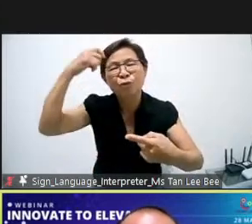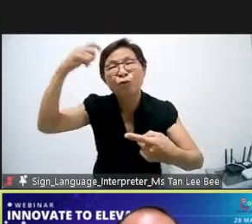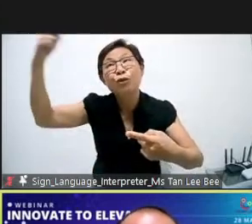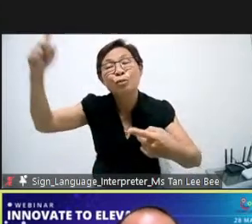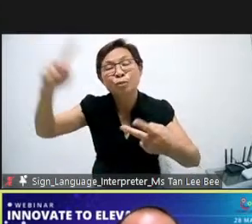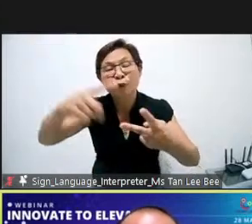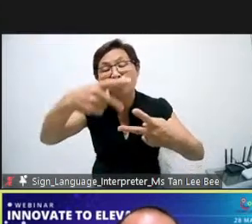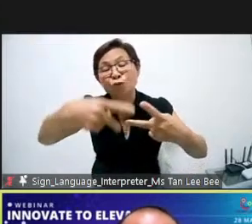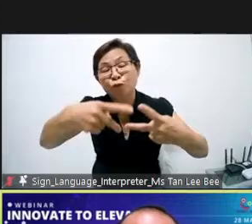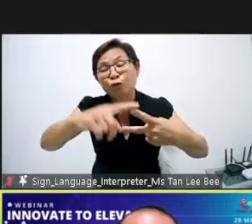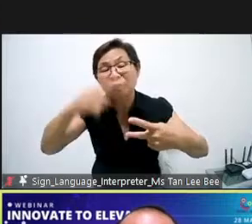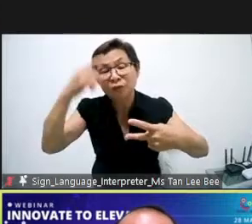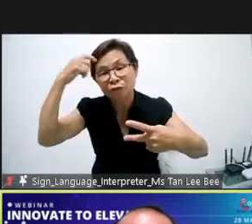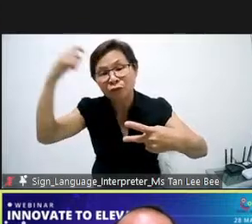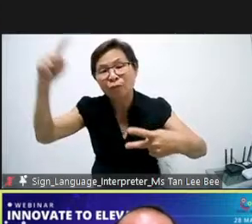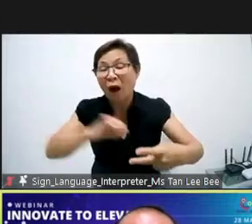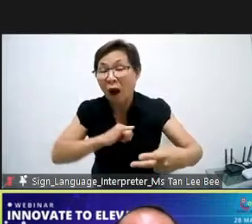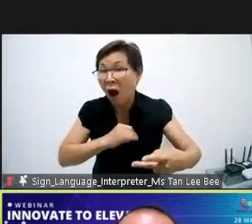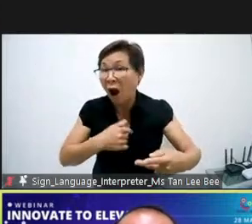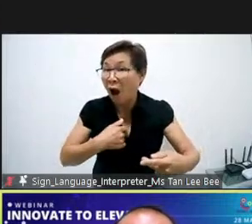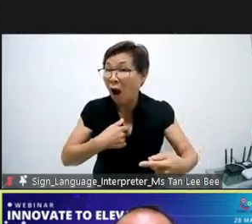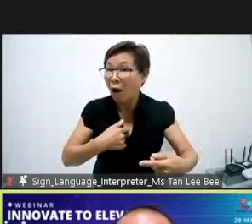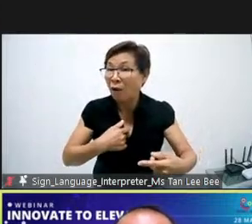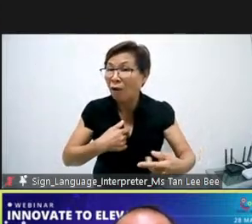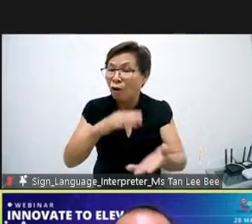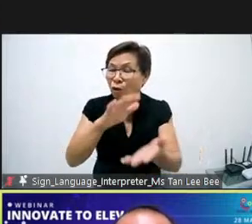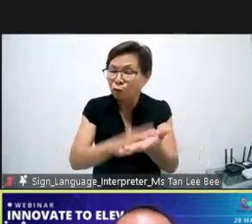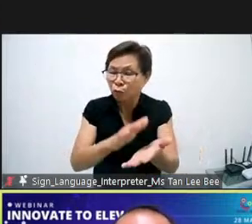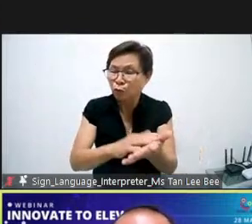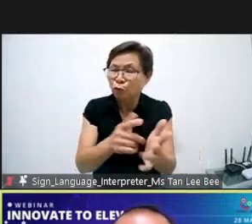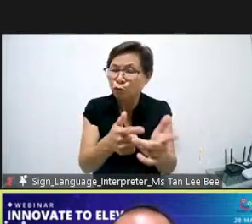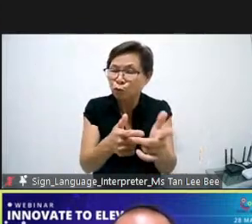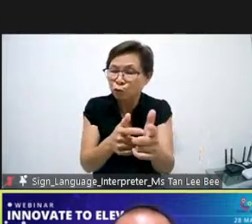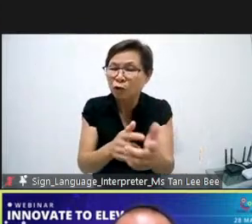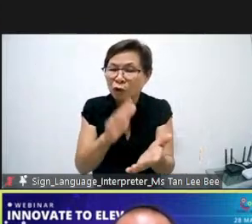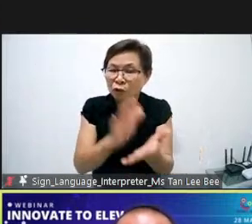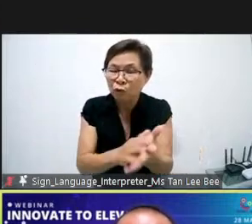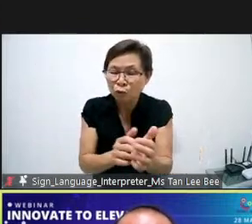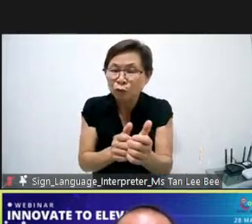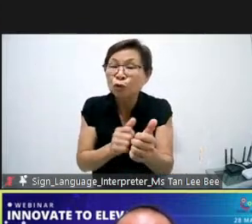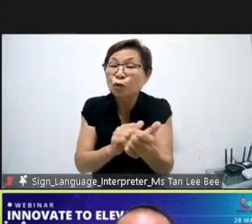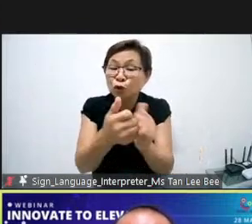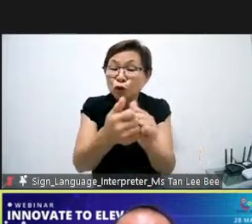I'm also a school sport coach.